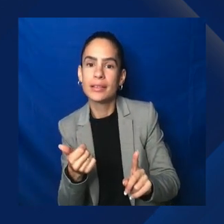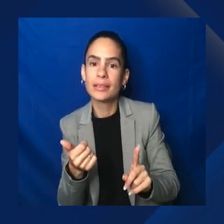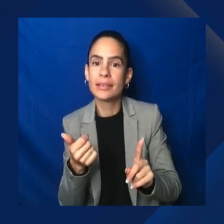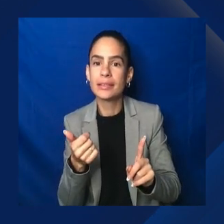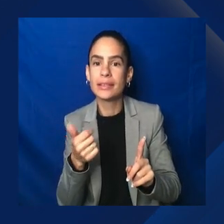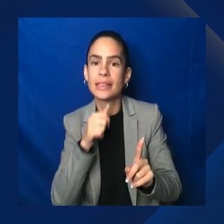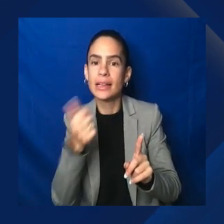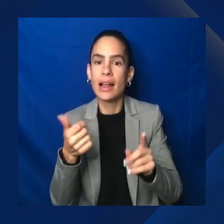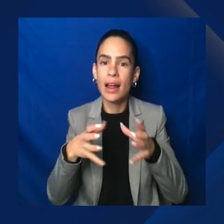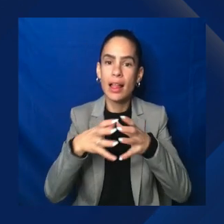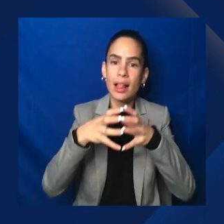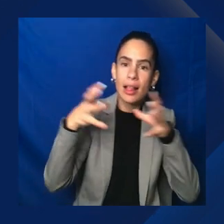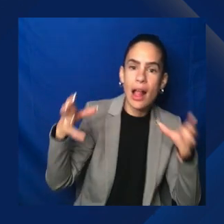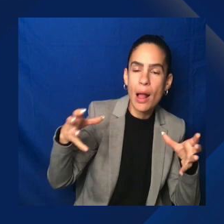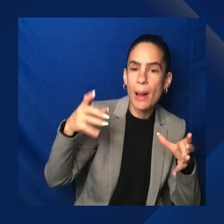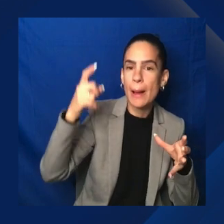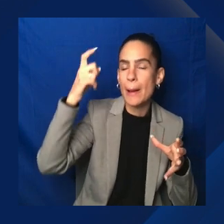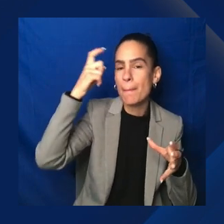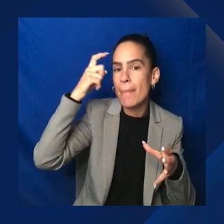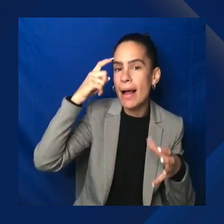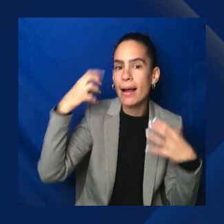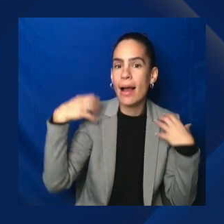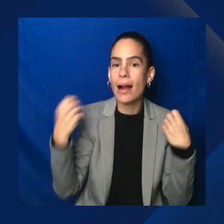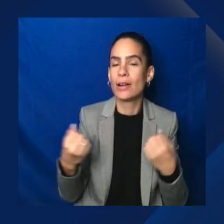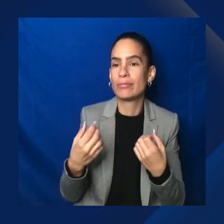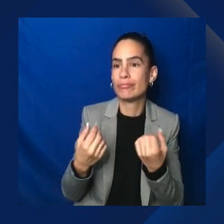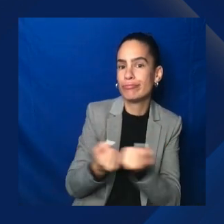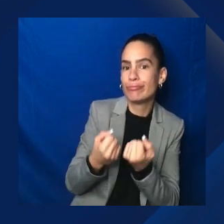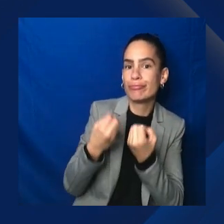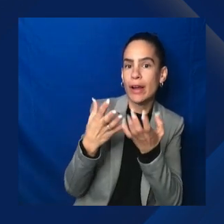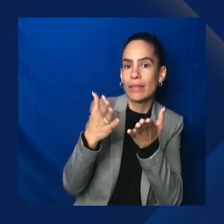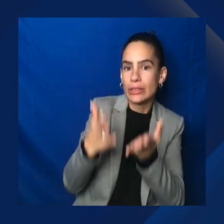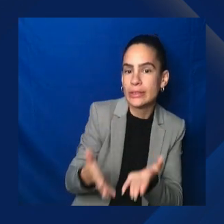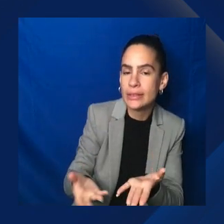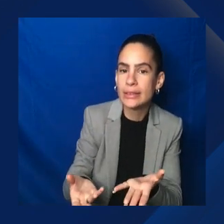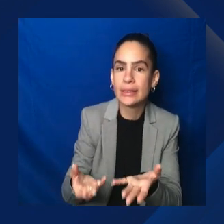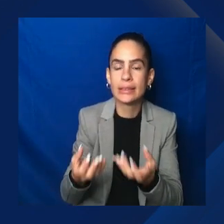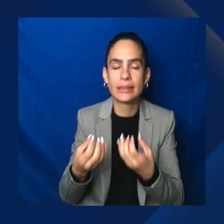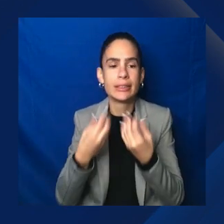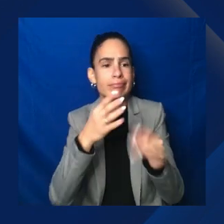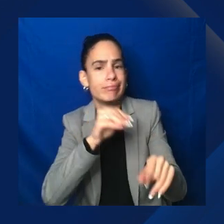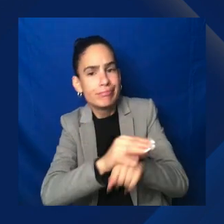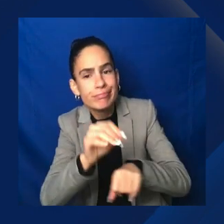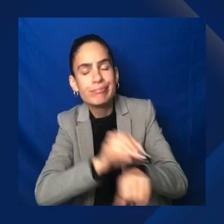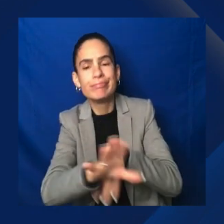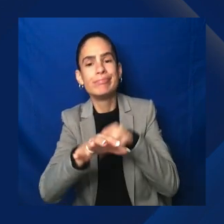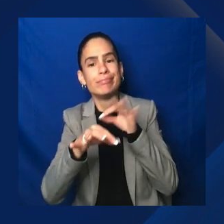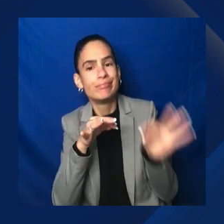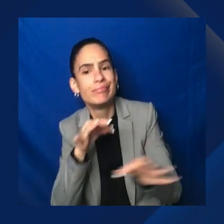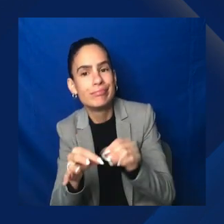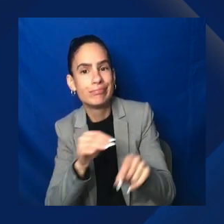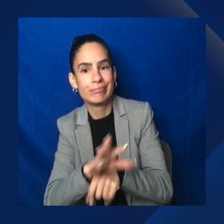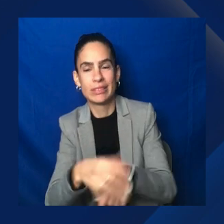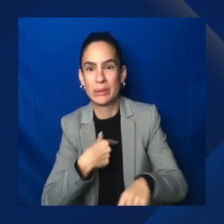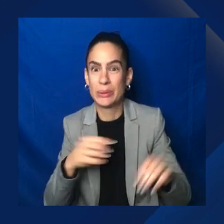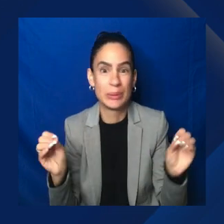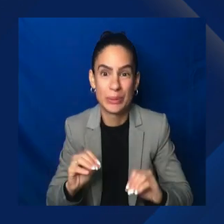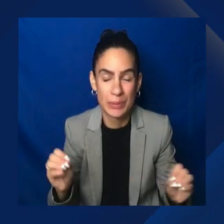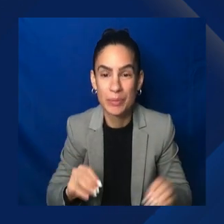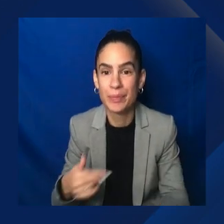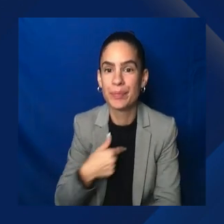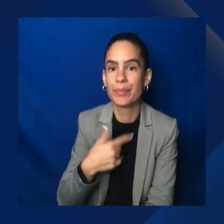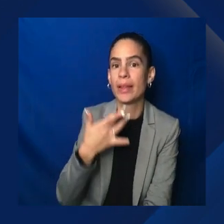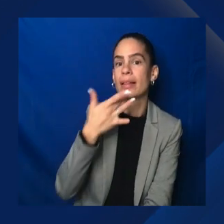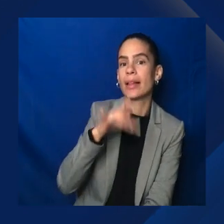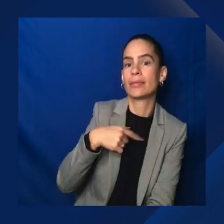providers in our area that could do any kind of counseling for what I needed. I was lucky enough to go to Dr. McLaughlin,